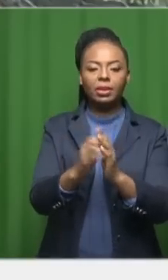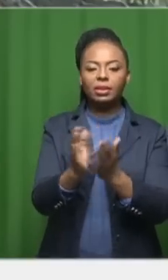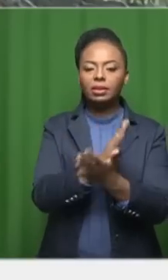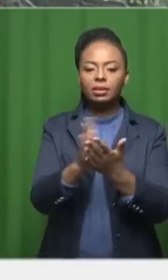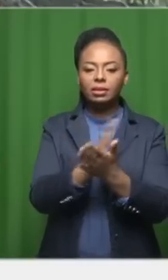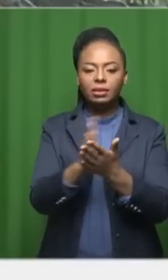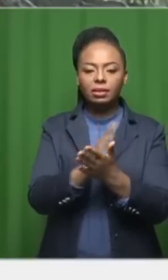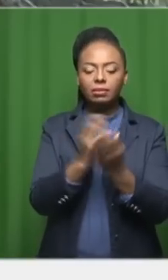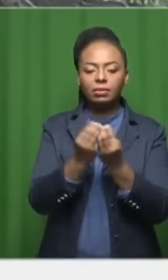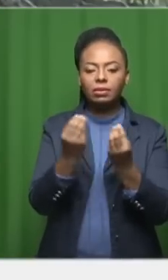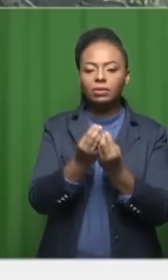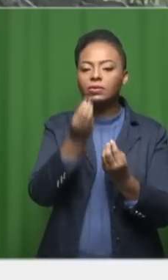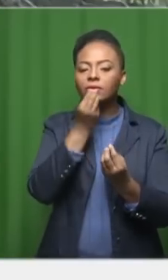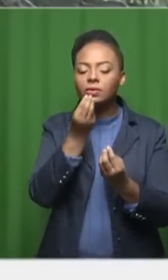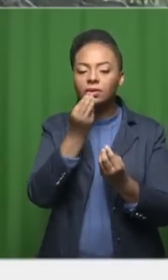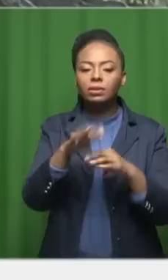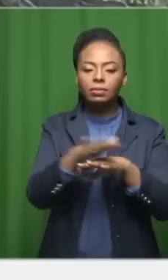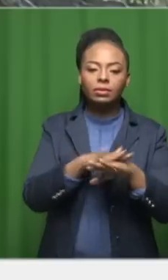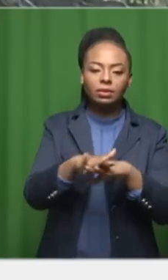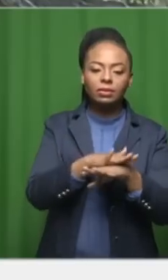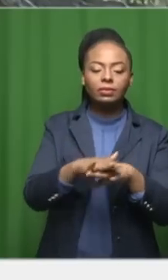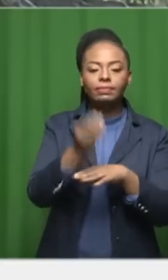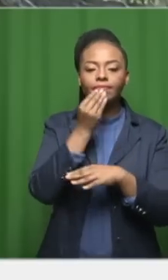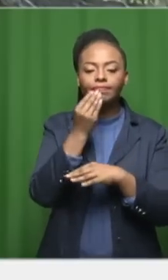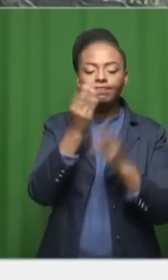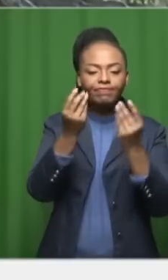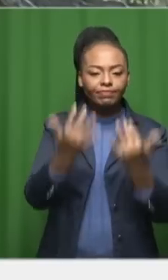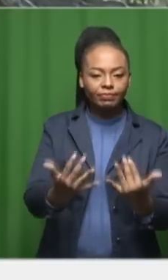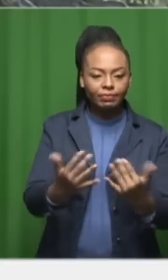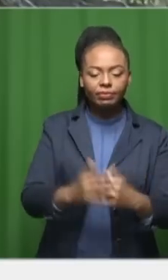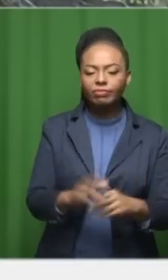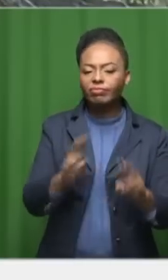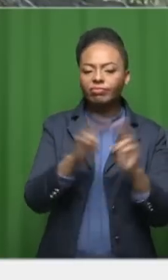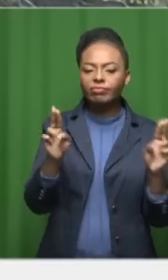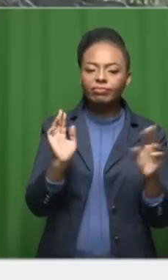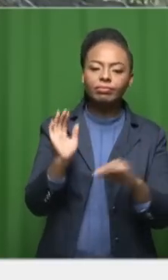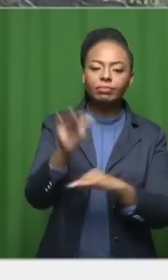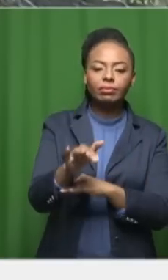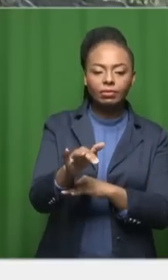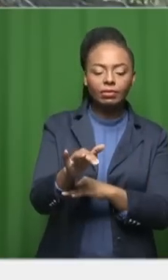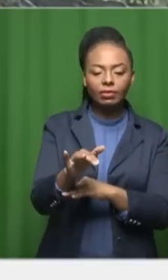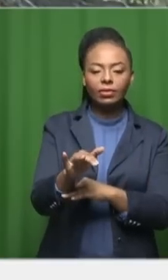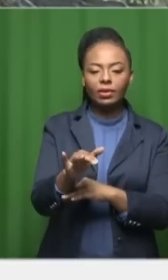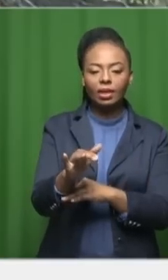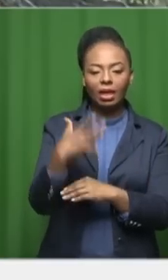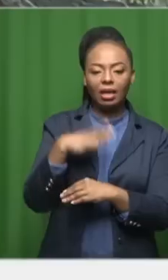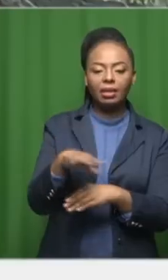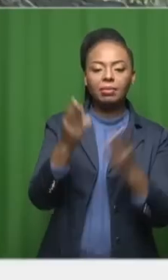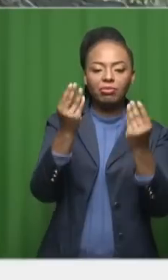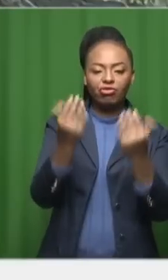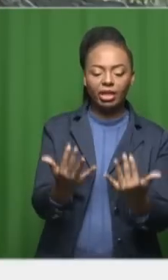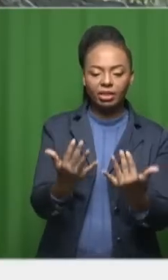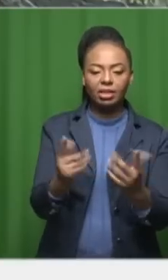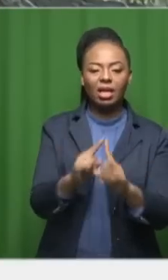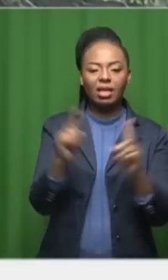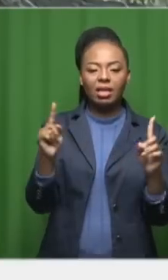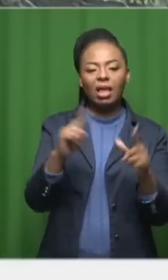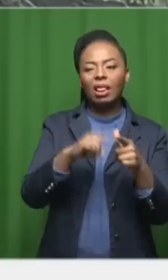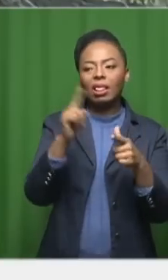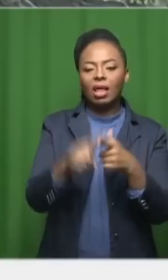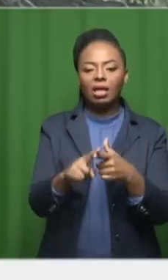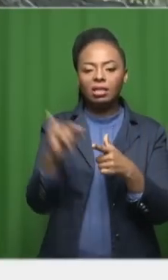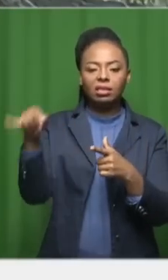order to regulate basic food prices, not to go over a certain price, instead of, letting the